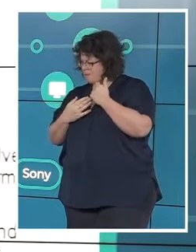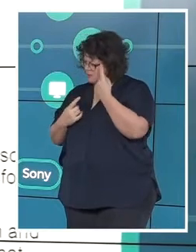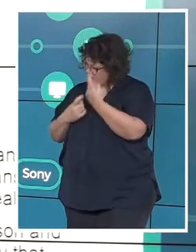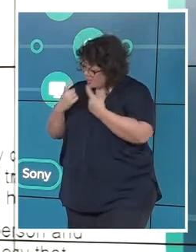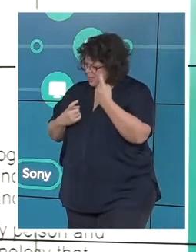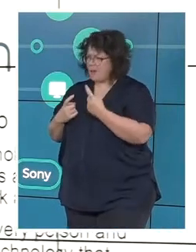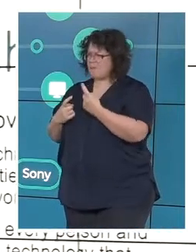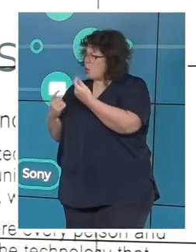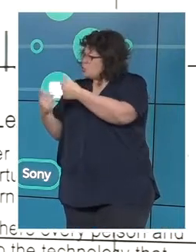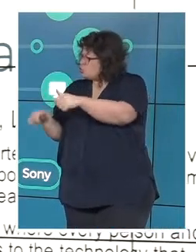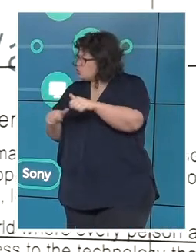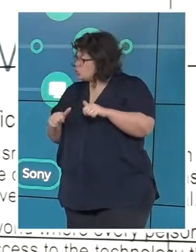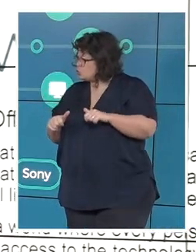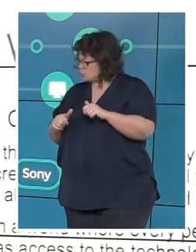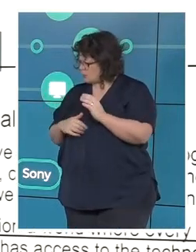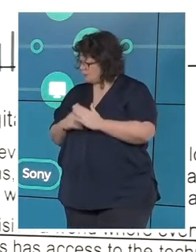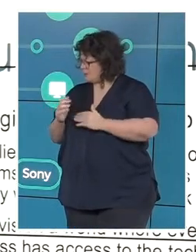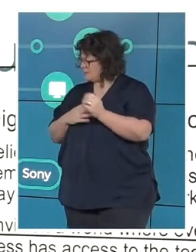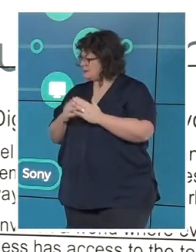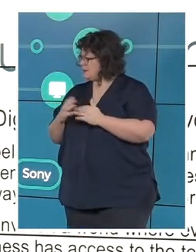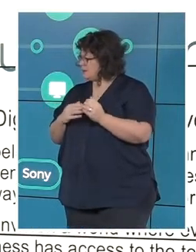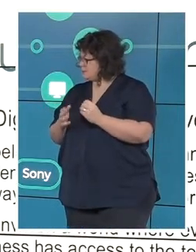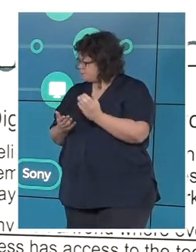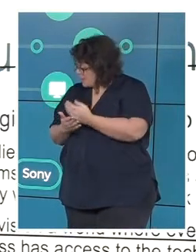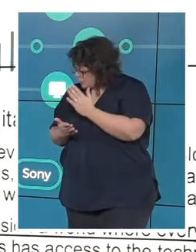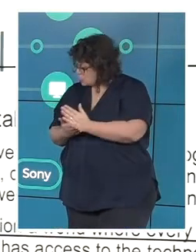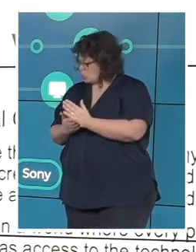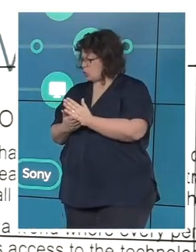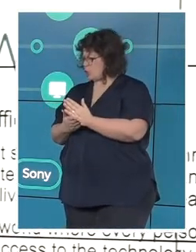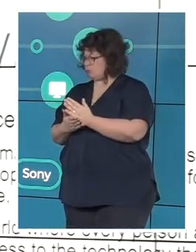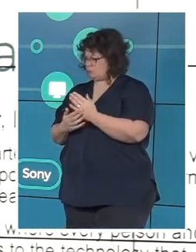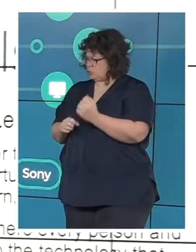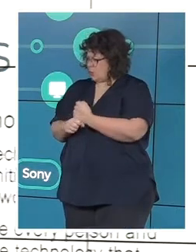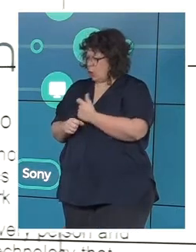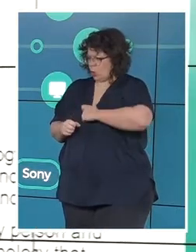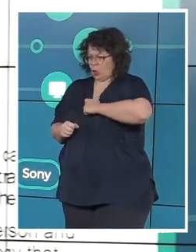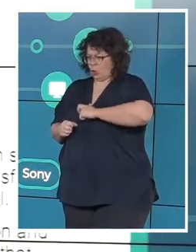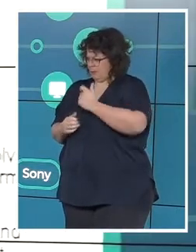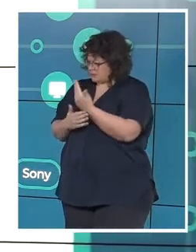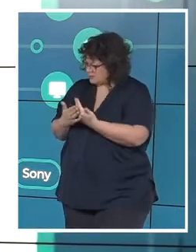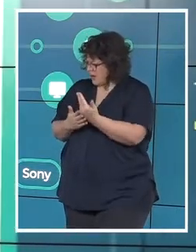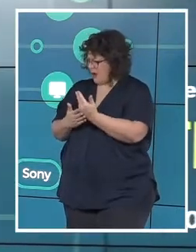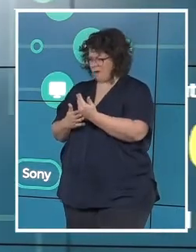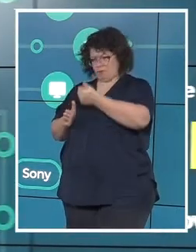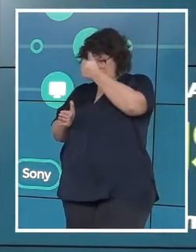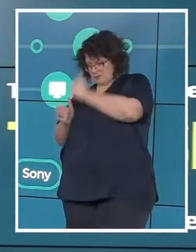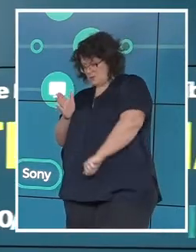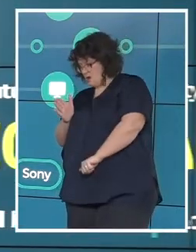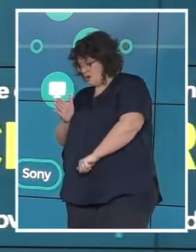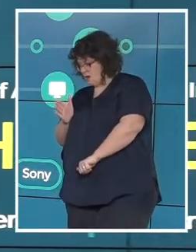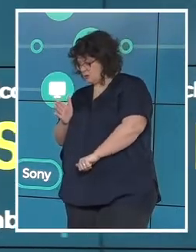right from the initial thoughts of a product all the way through to bringing it to market and in market.